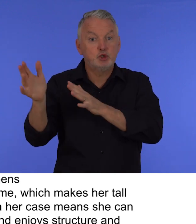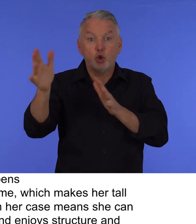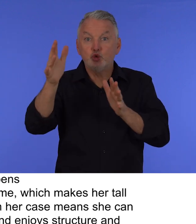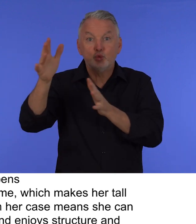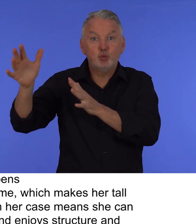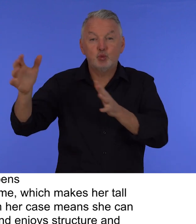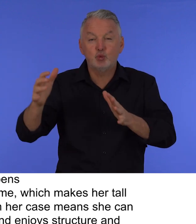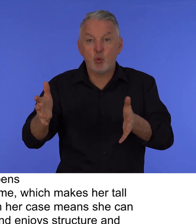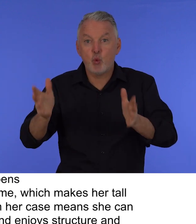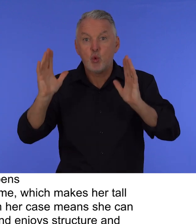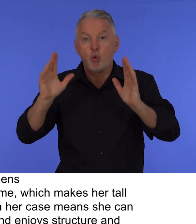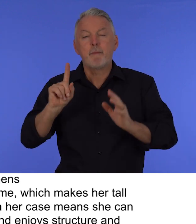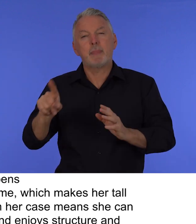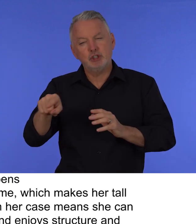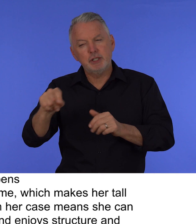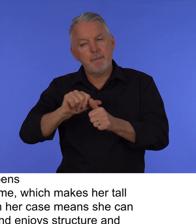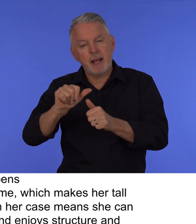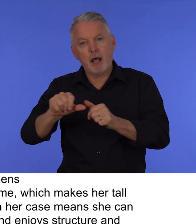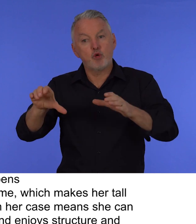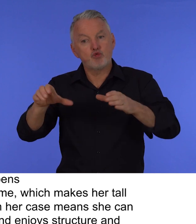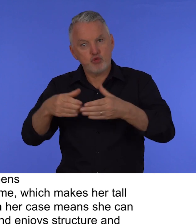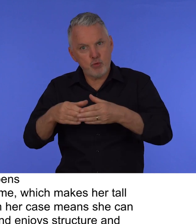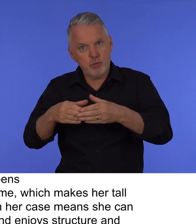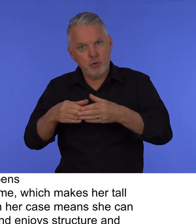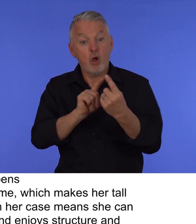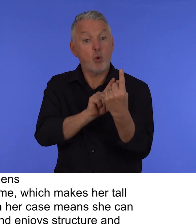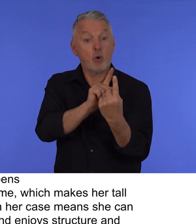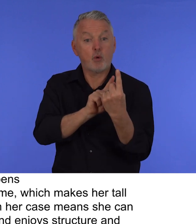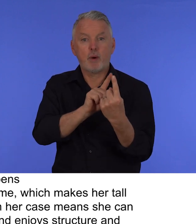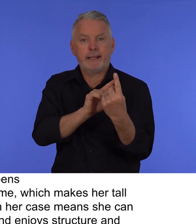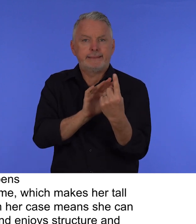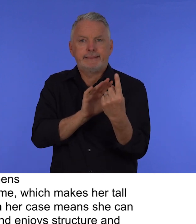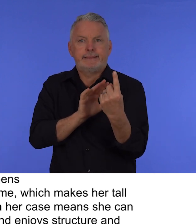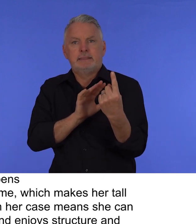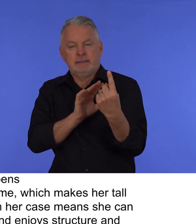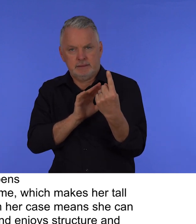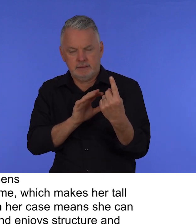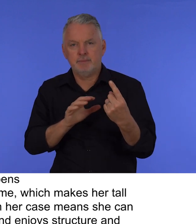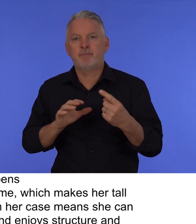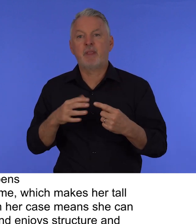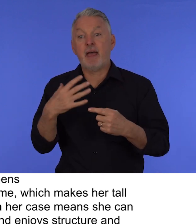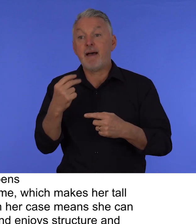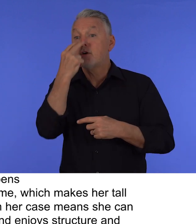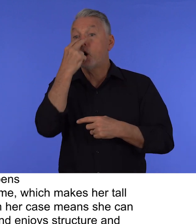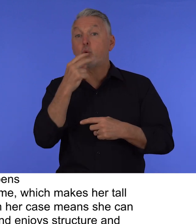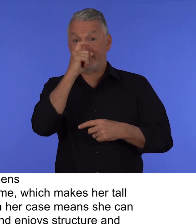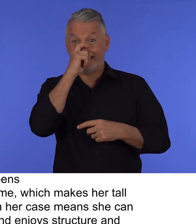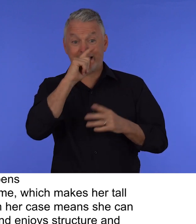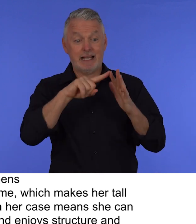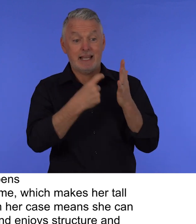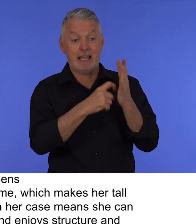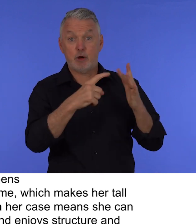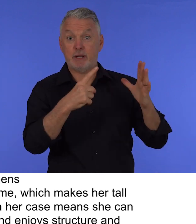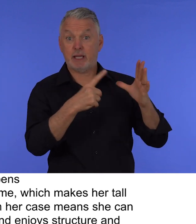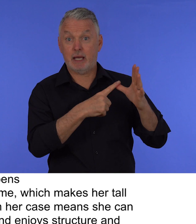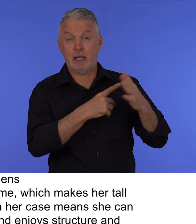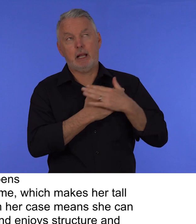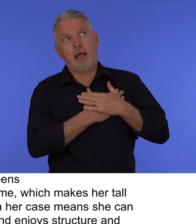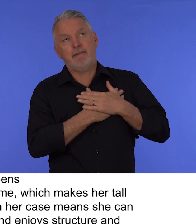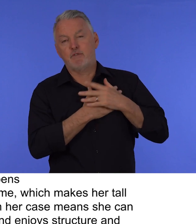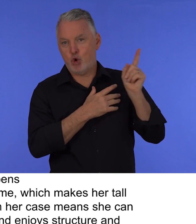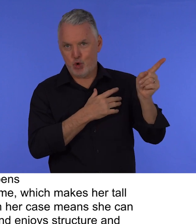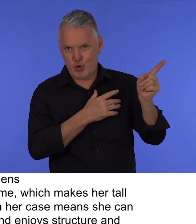climbing. She loves being in her scooter, and she's very social, but she's better in group settings and finds one-on-one a little bit more